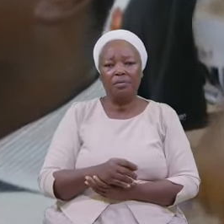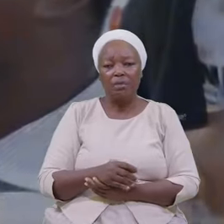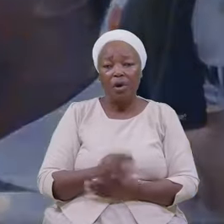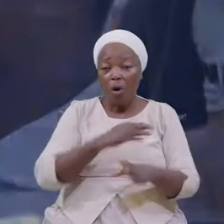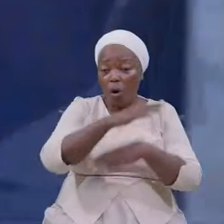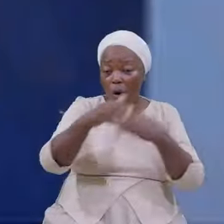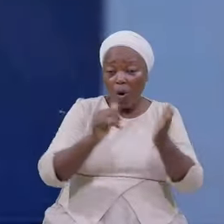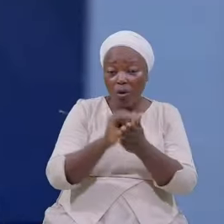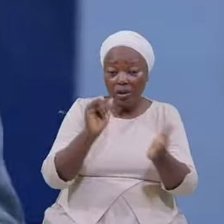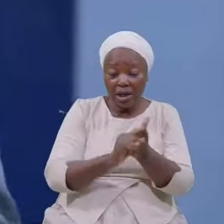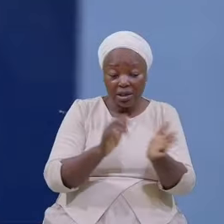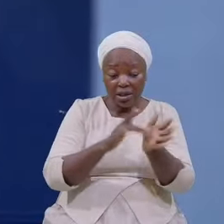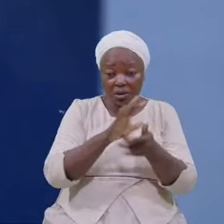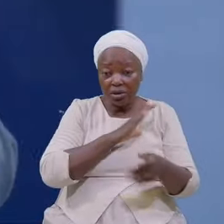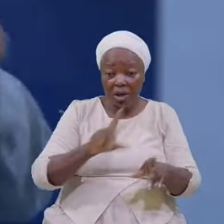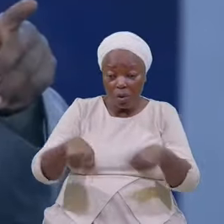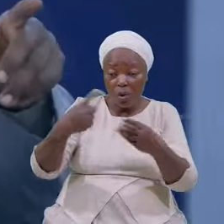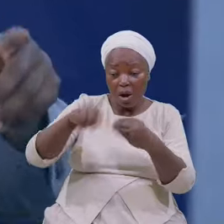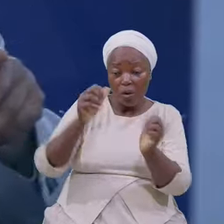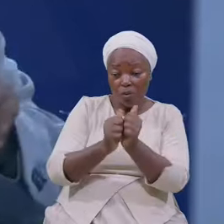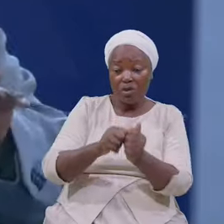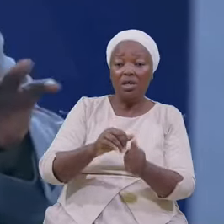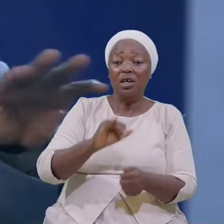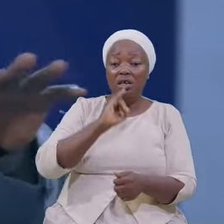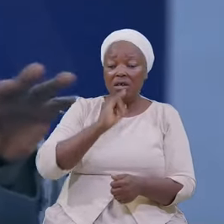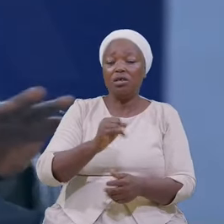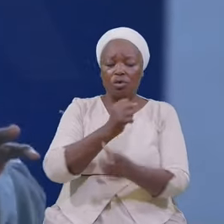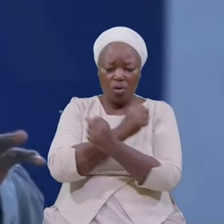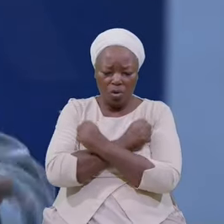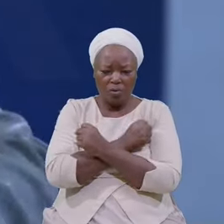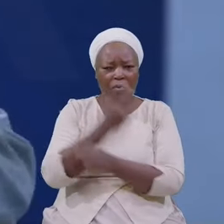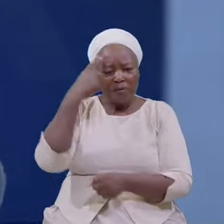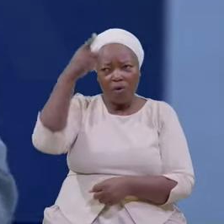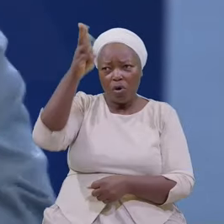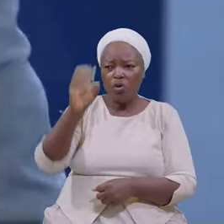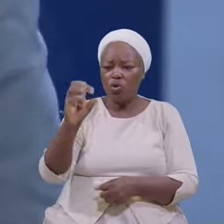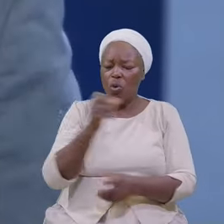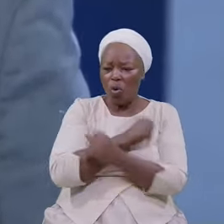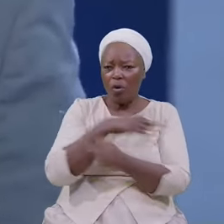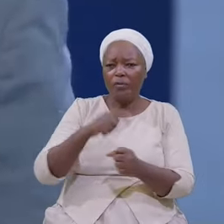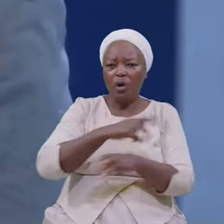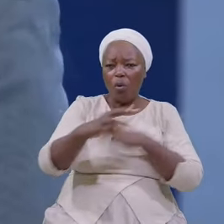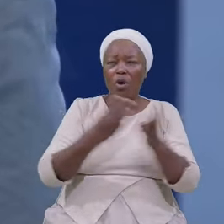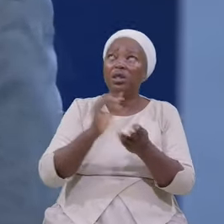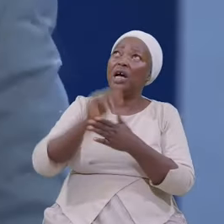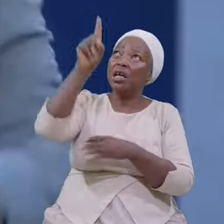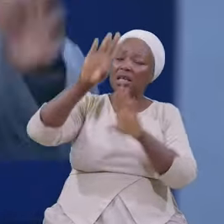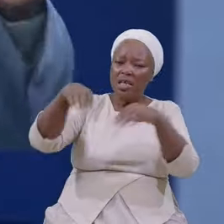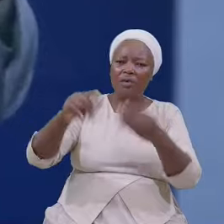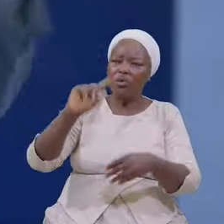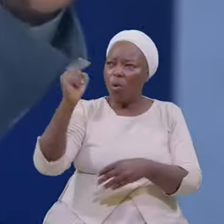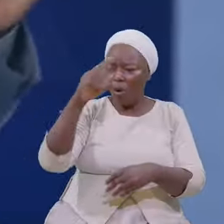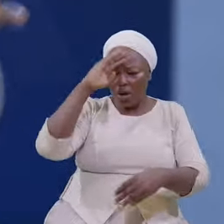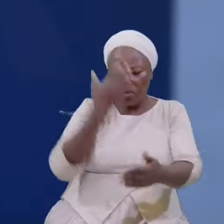was love. Ce qu'il avait porté, c'est l'amour. For God so loved the world that he gave his only begotten Son,